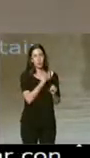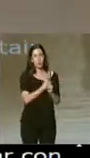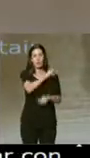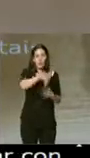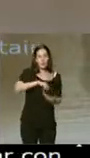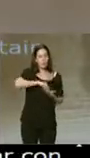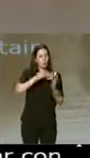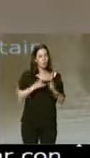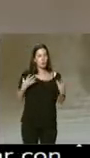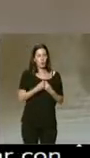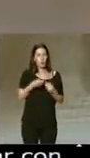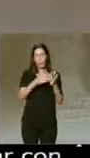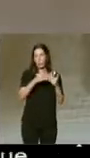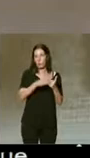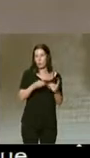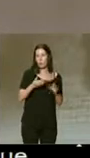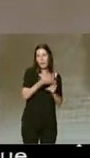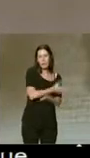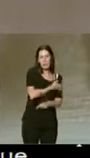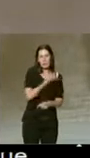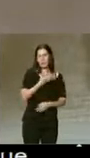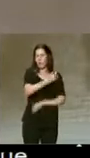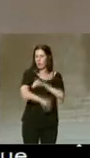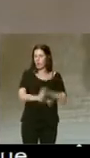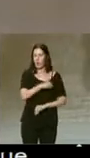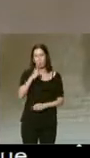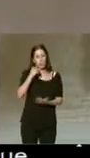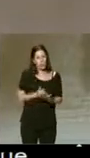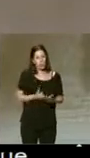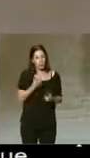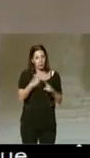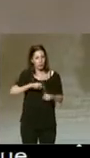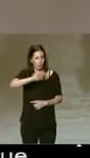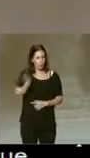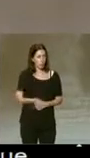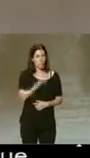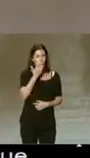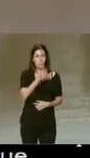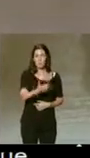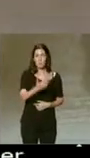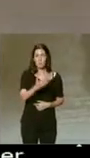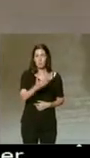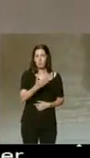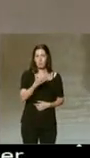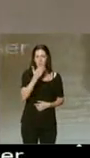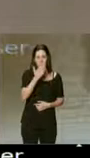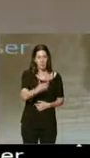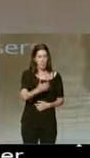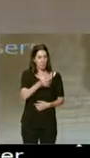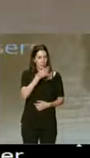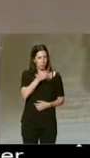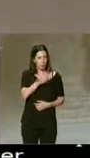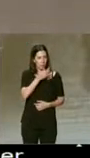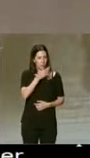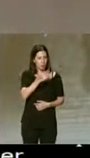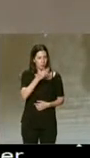It so happens with you because you work with groups that are real users, and you try to tackle these issues. I think